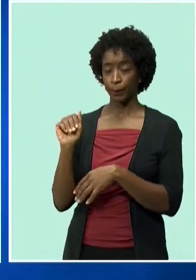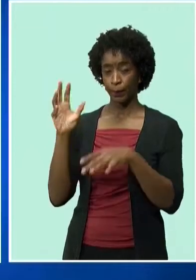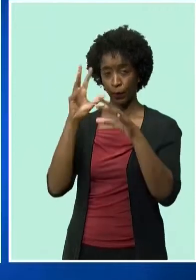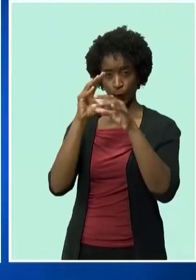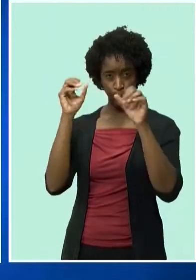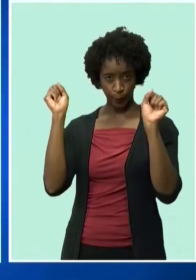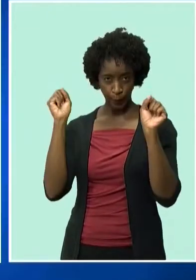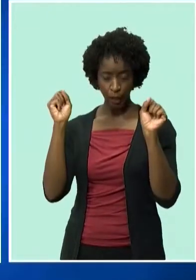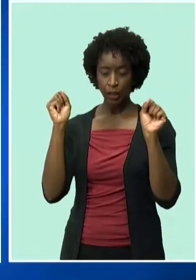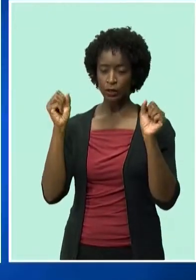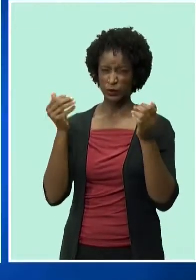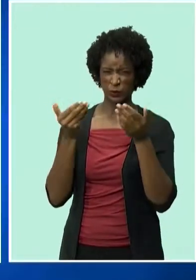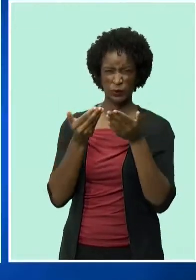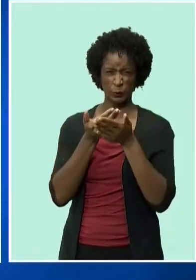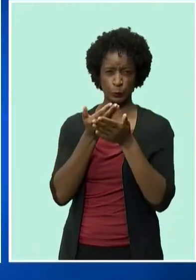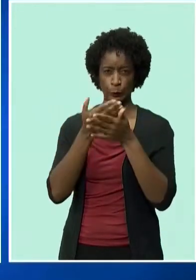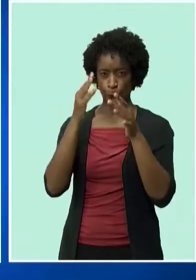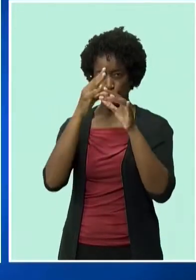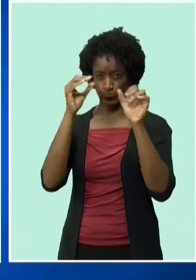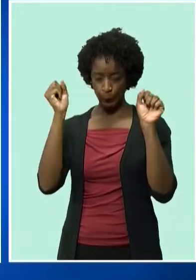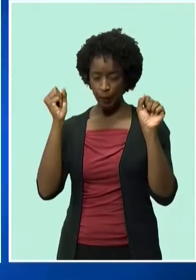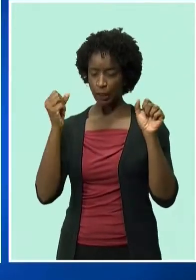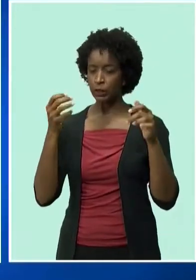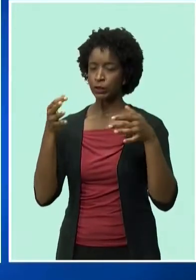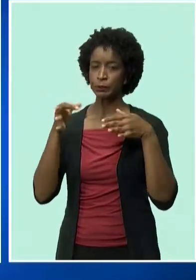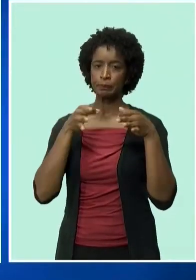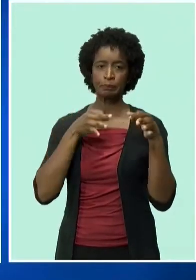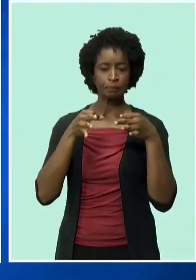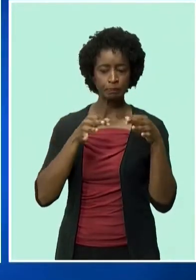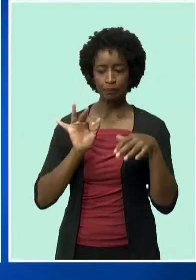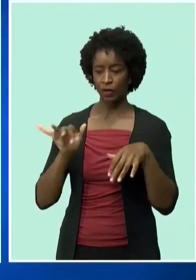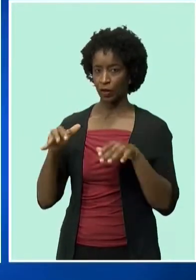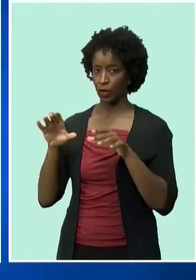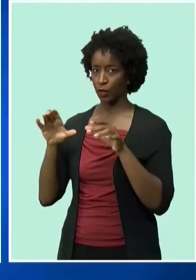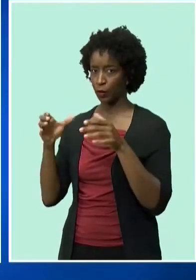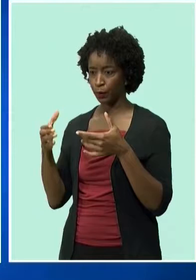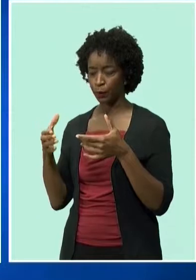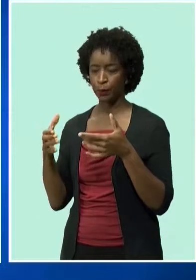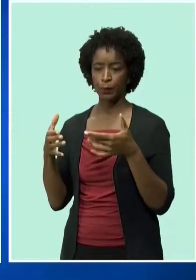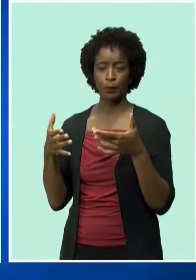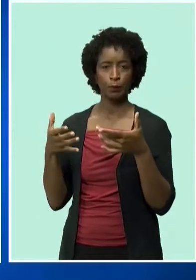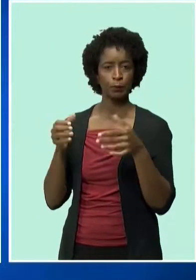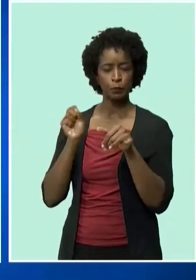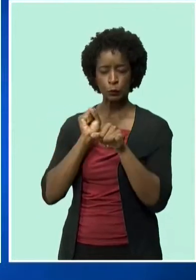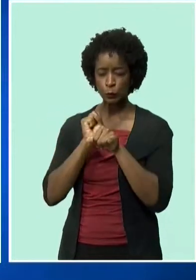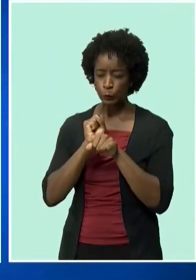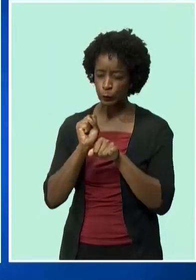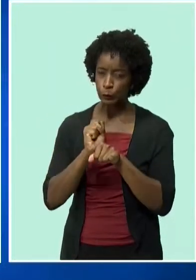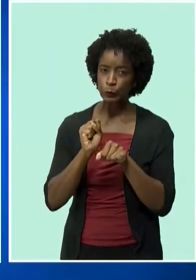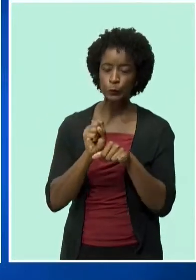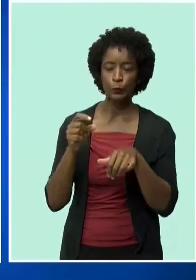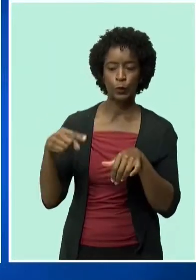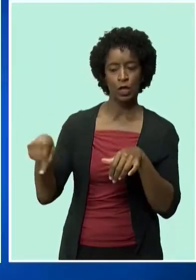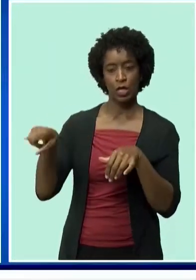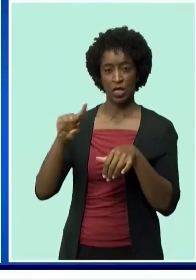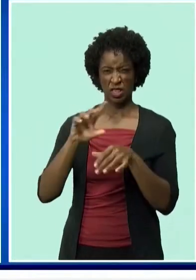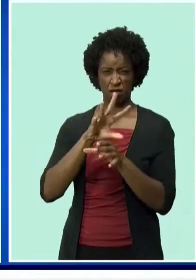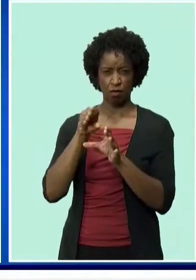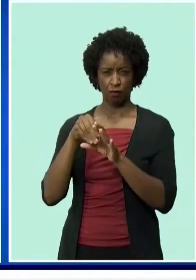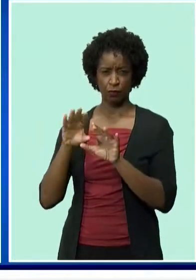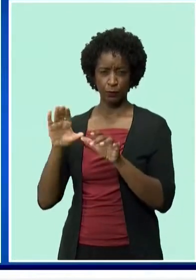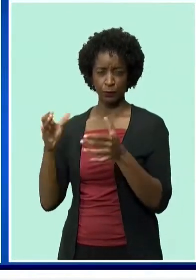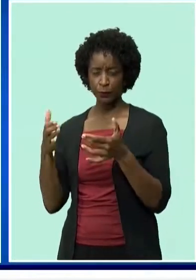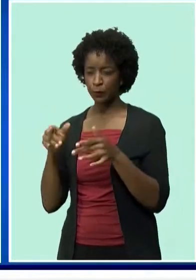association has not been stagnant. We are actively seeking feedback from members, whether it be nagging issues with the new KIPO